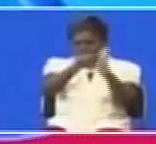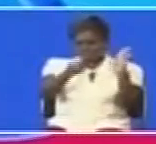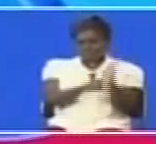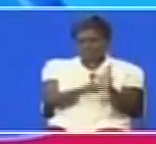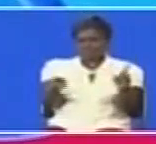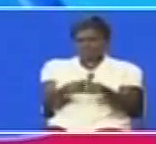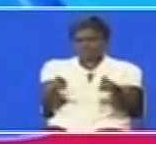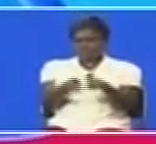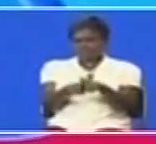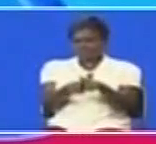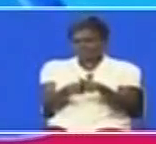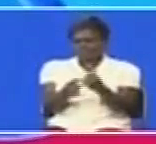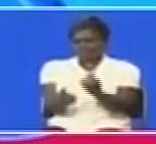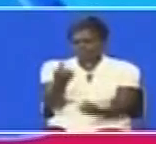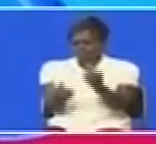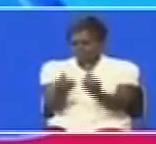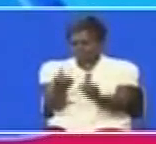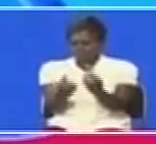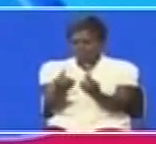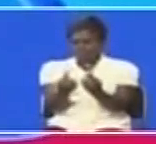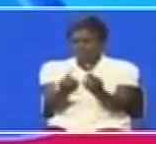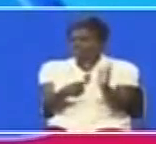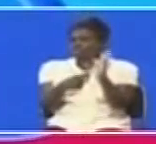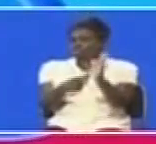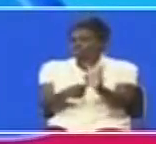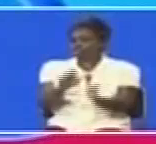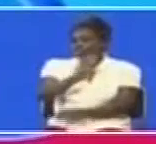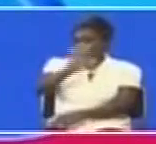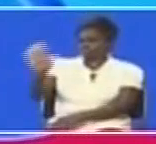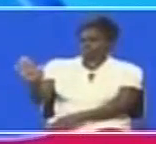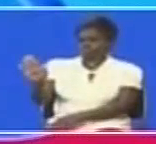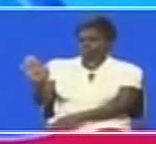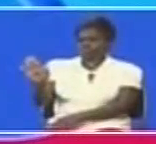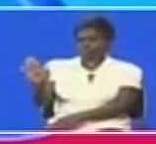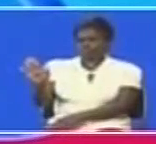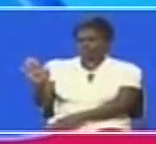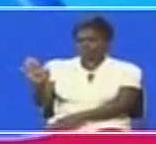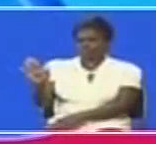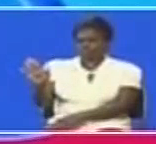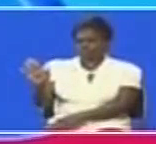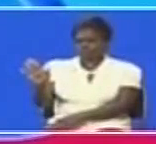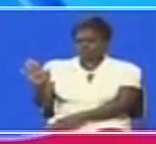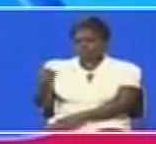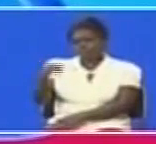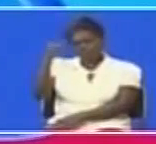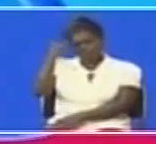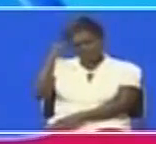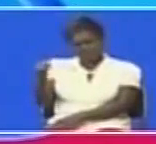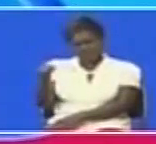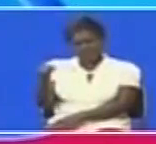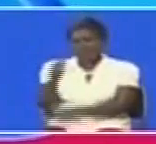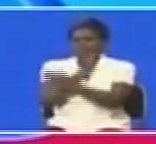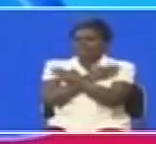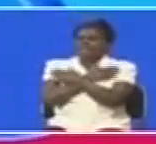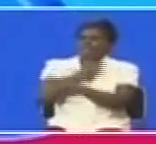where even a Bunsen banner blazes away on the screen. Does it sound more interesting now? Well, rather than let you imagine, my colleague